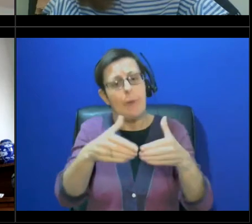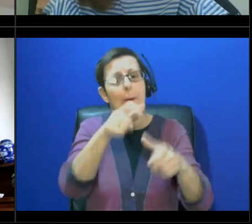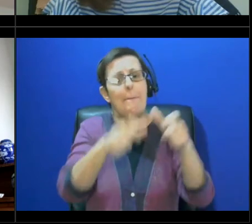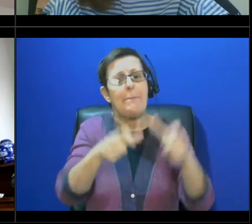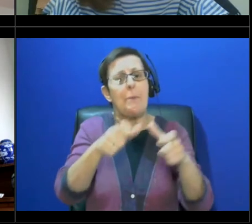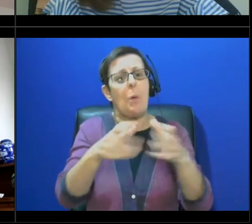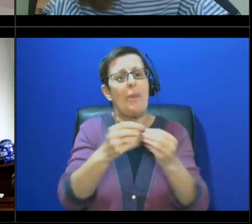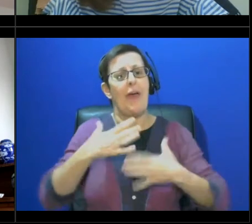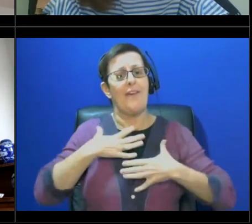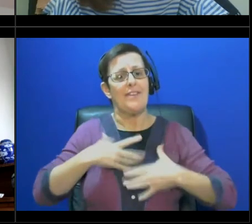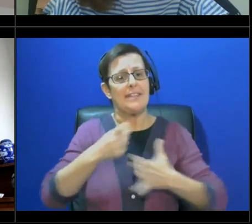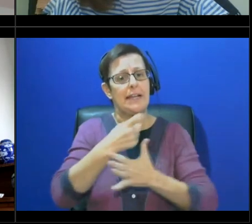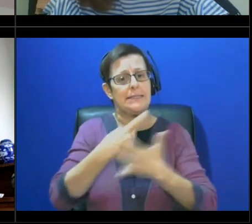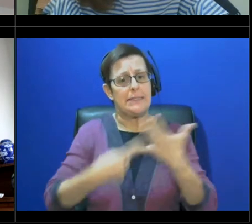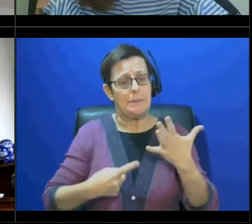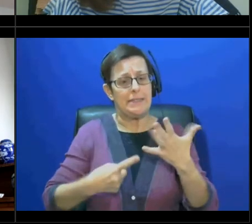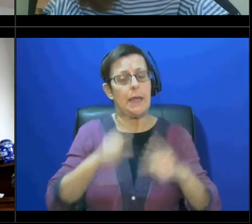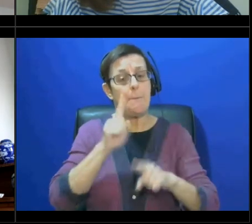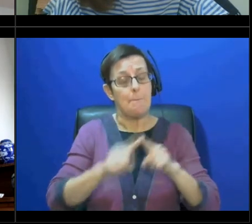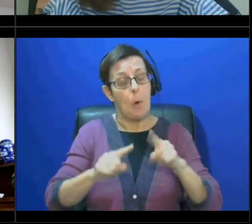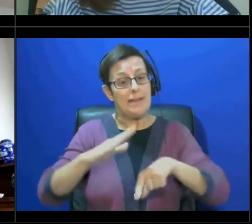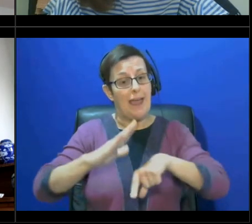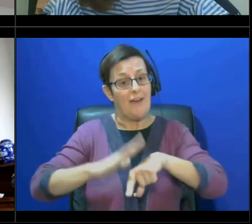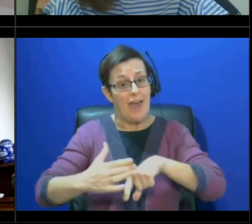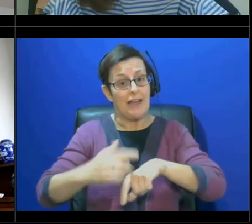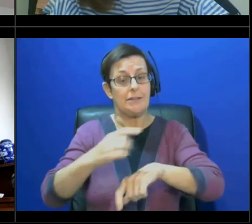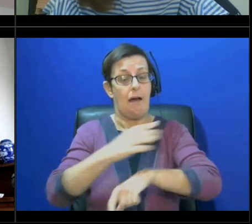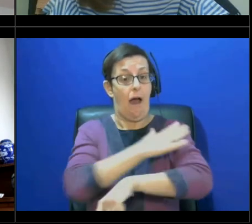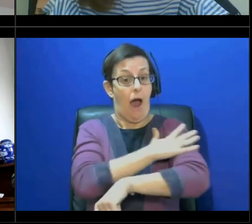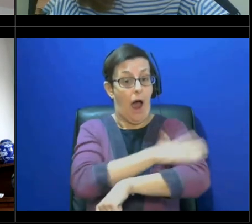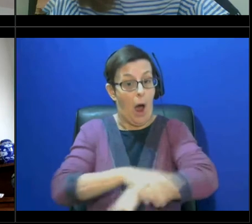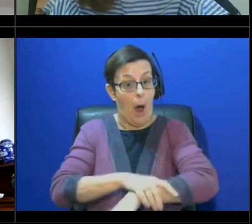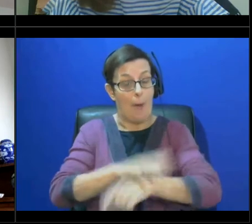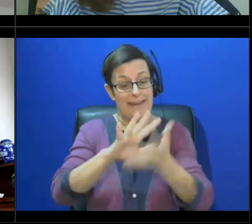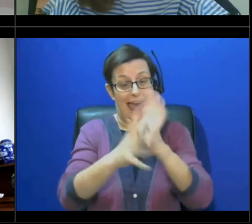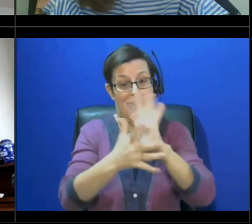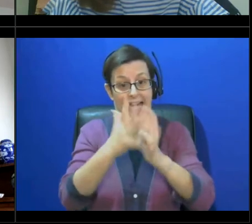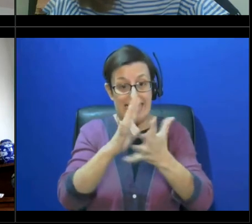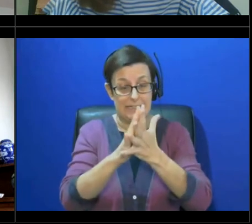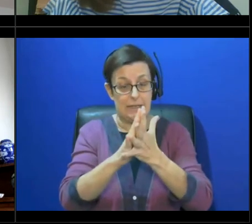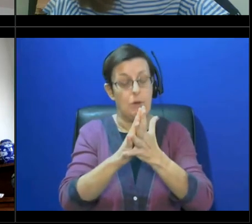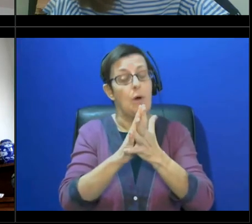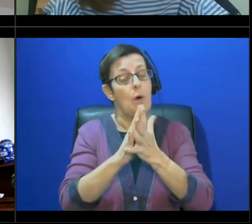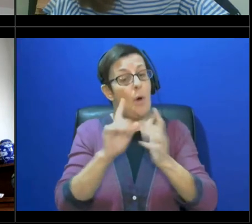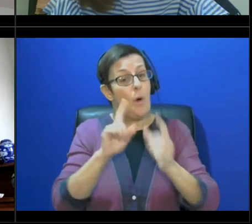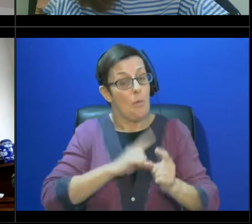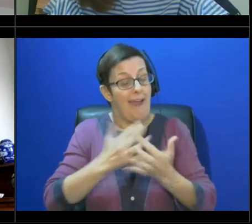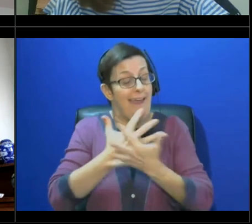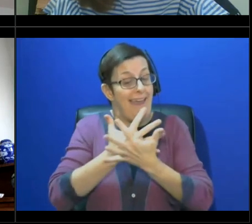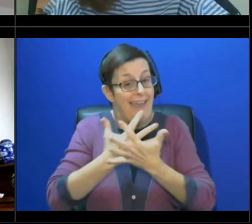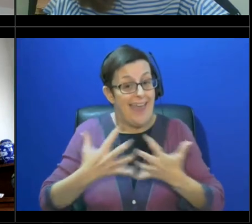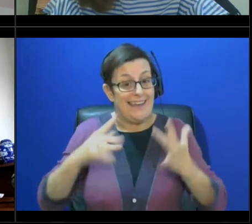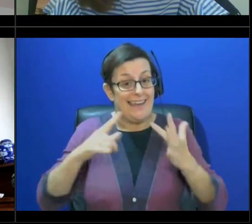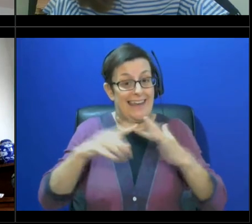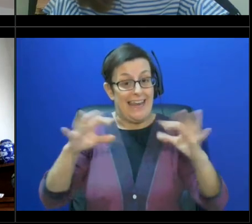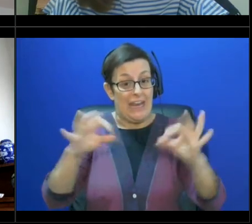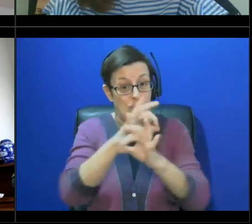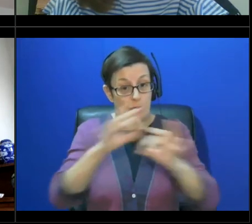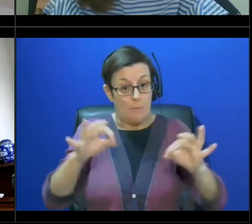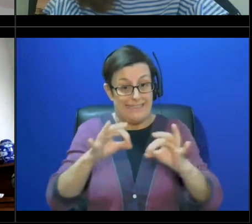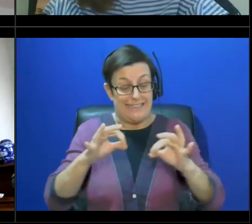hands. And that's because if you think through any instrument you can think of, pretty much I can guarantee that you will need 10